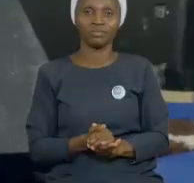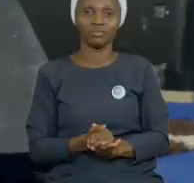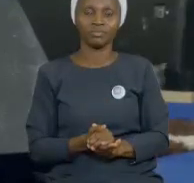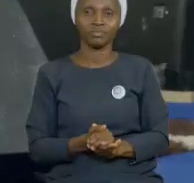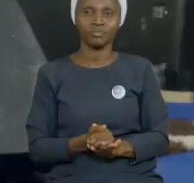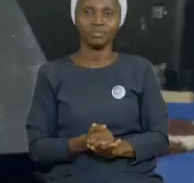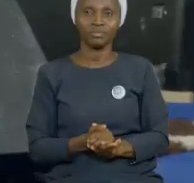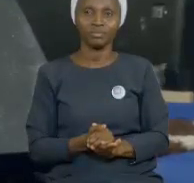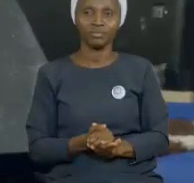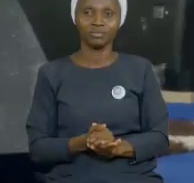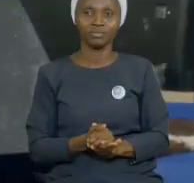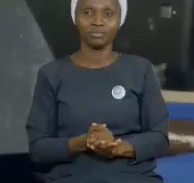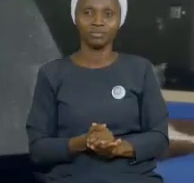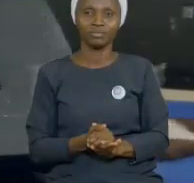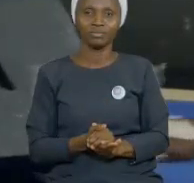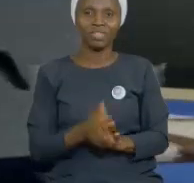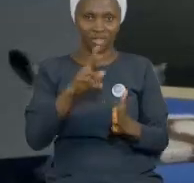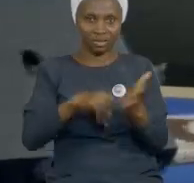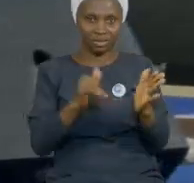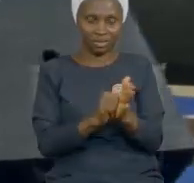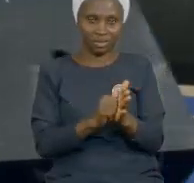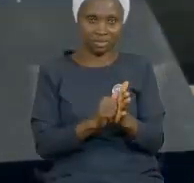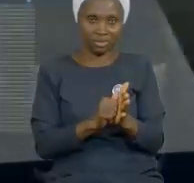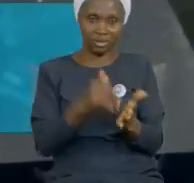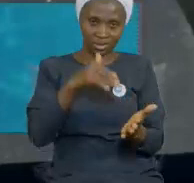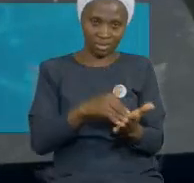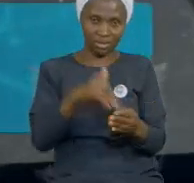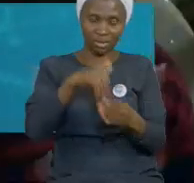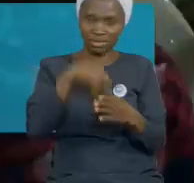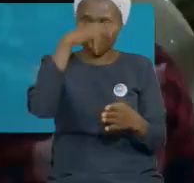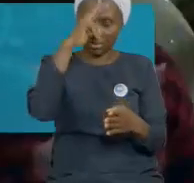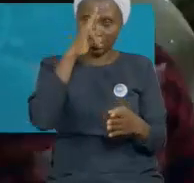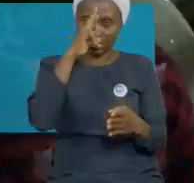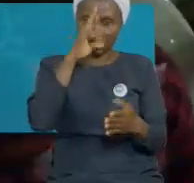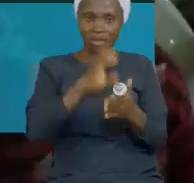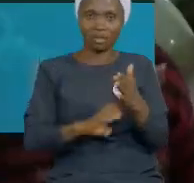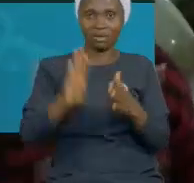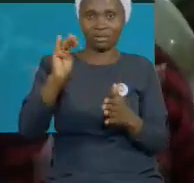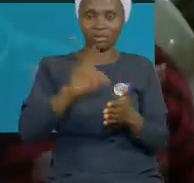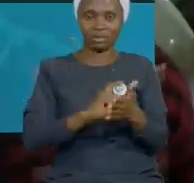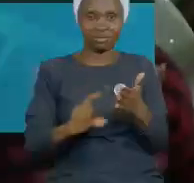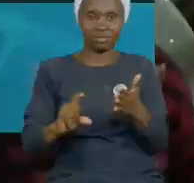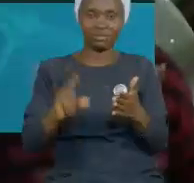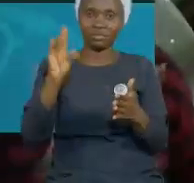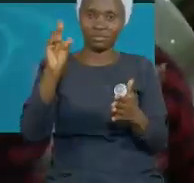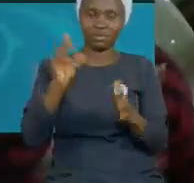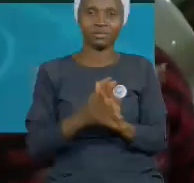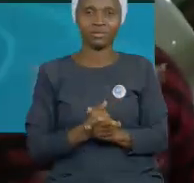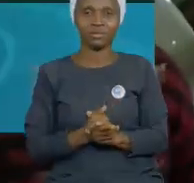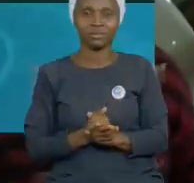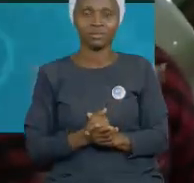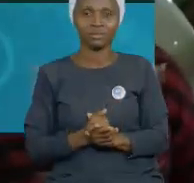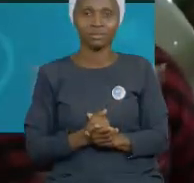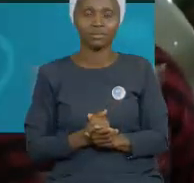Look at that again in Romans chapter 14, verse 17. Romans chapter 14, verse